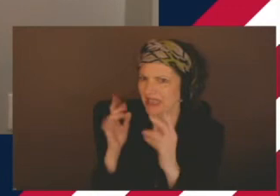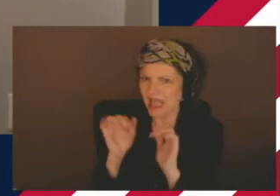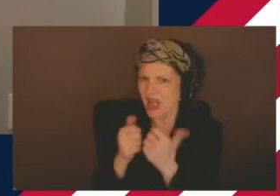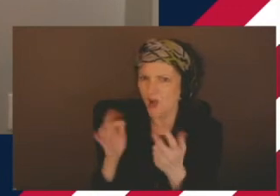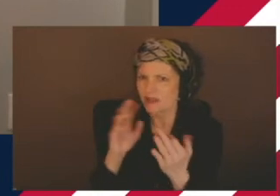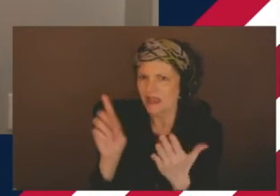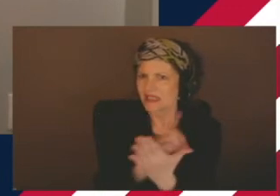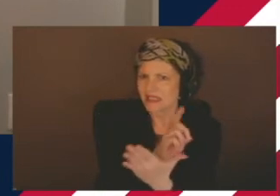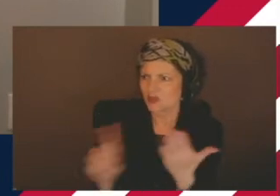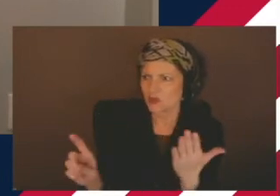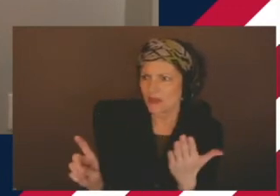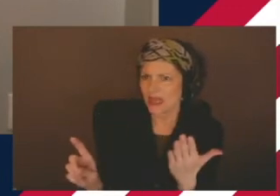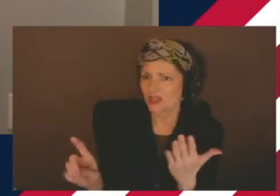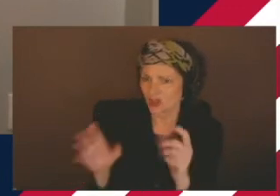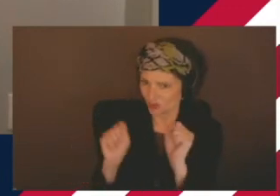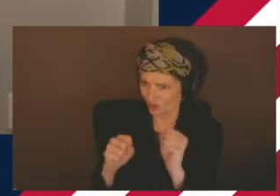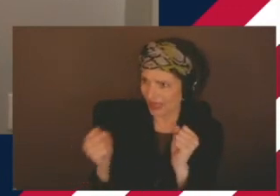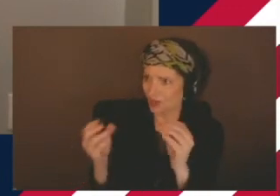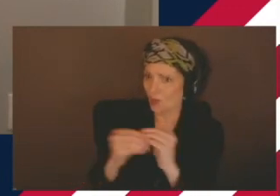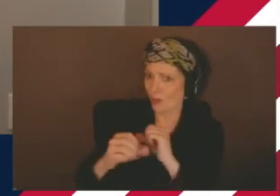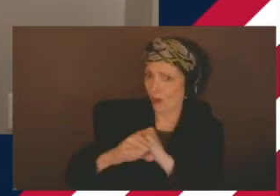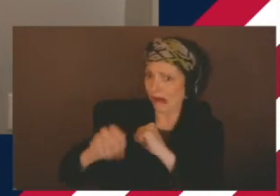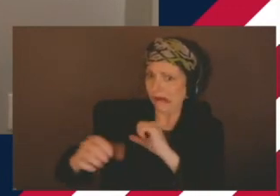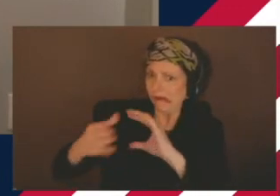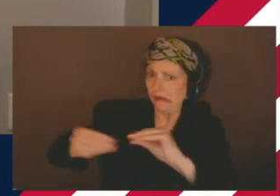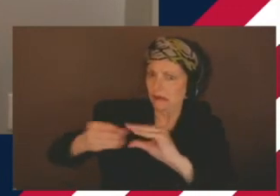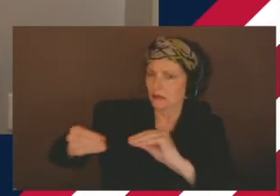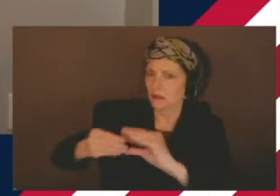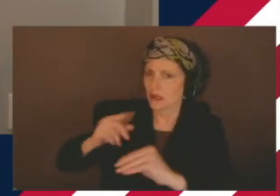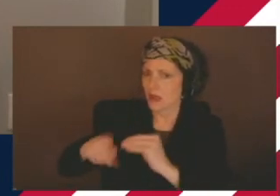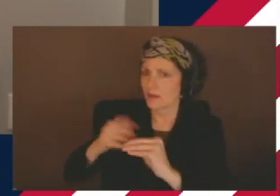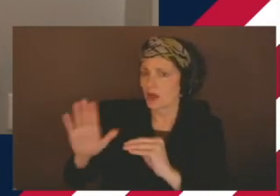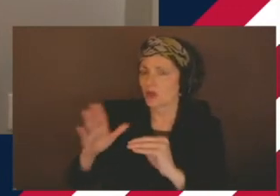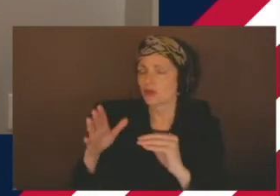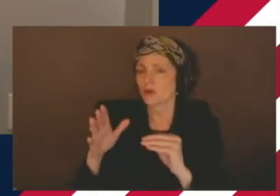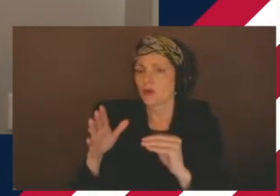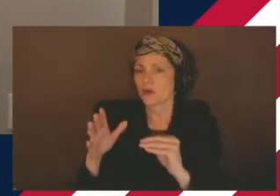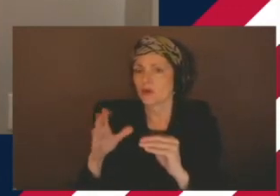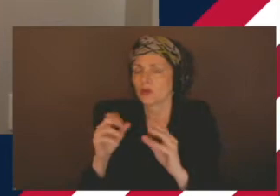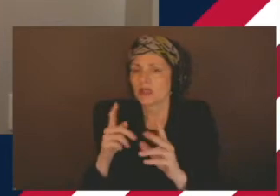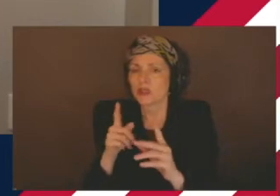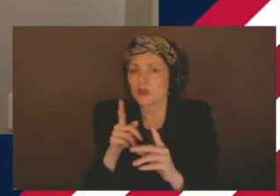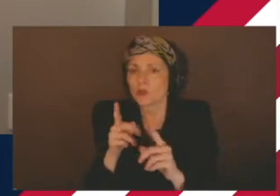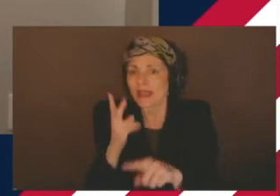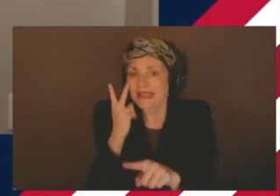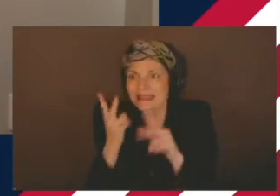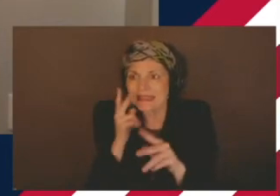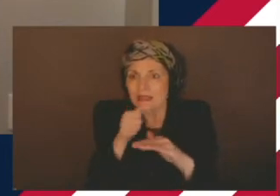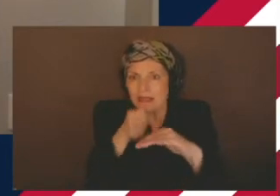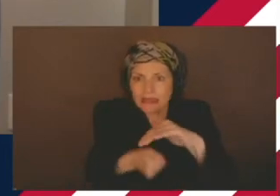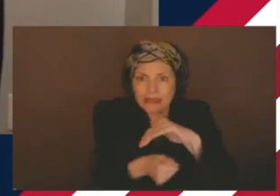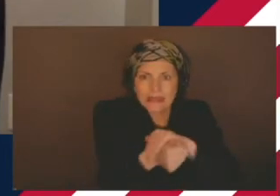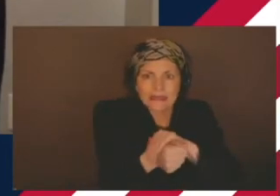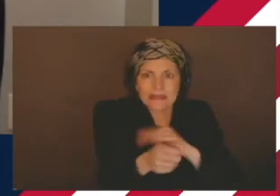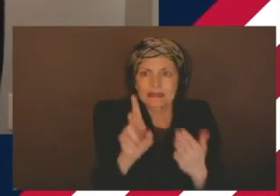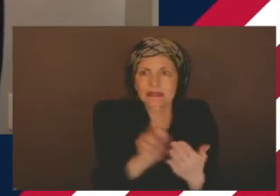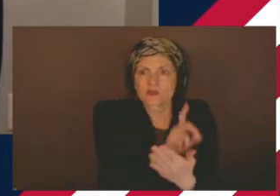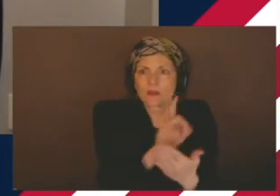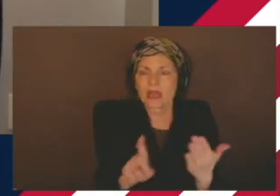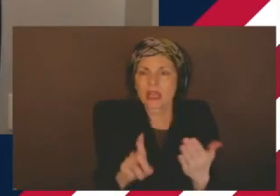your testimony that there can be hidden discrimination in AI and